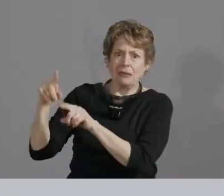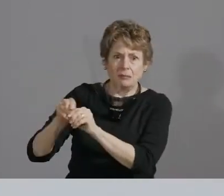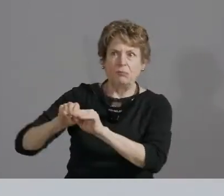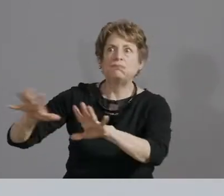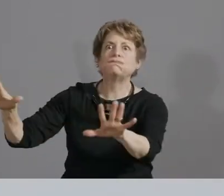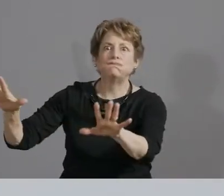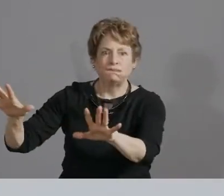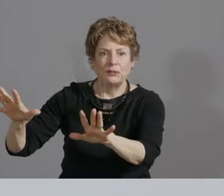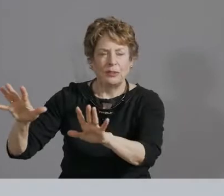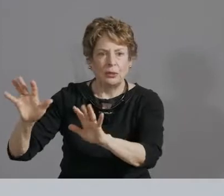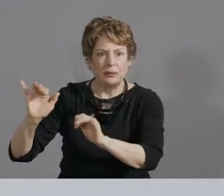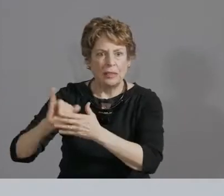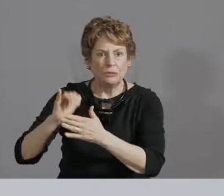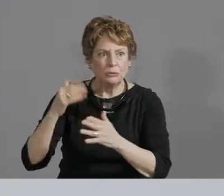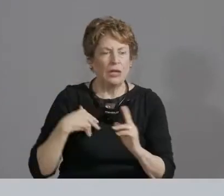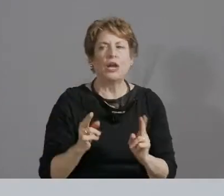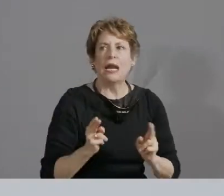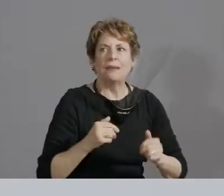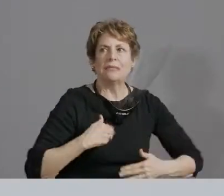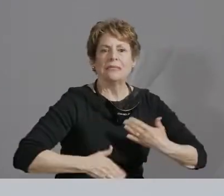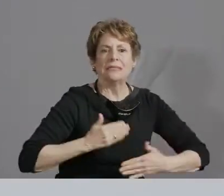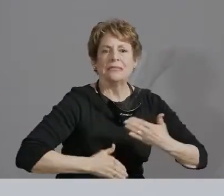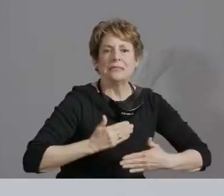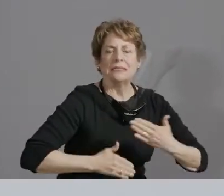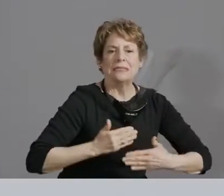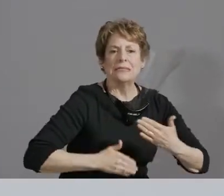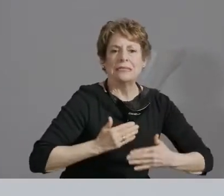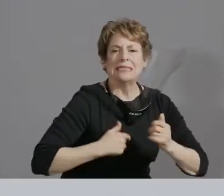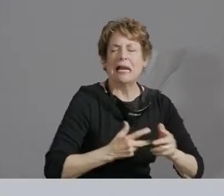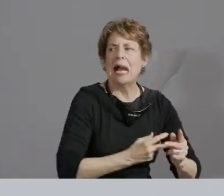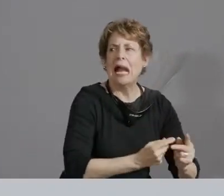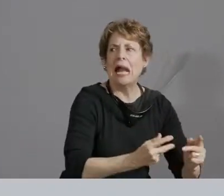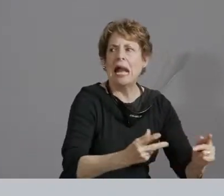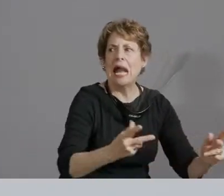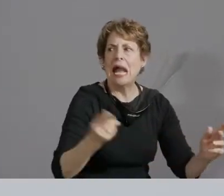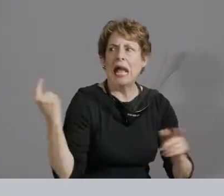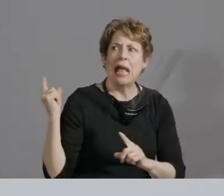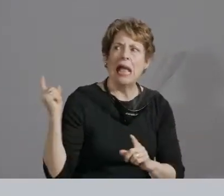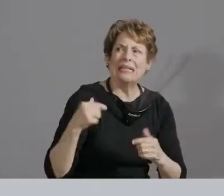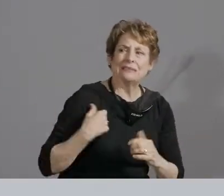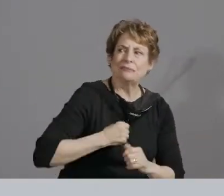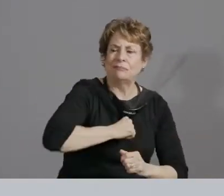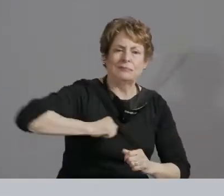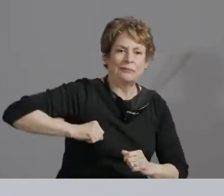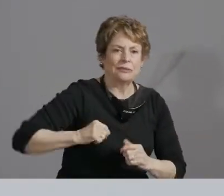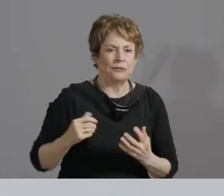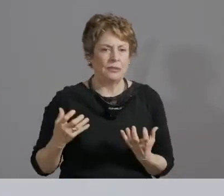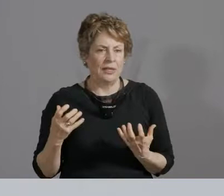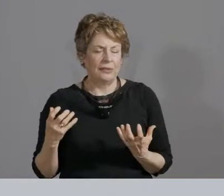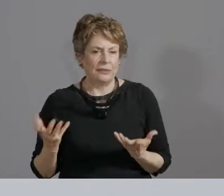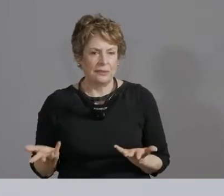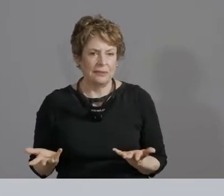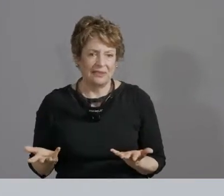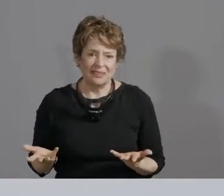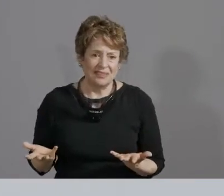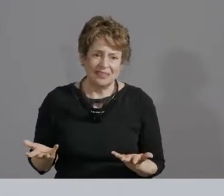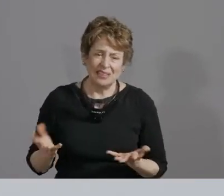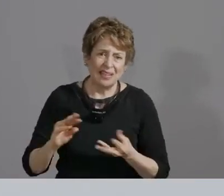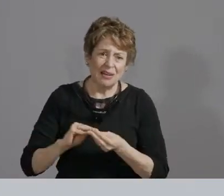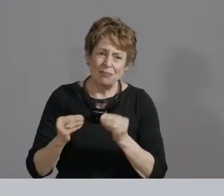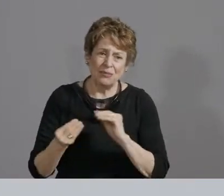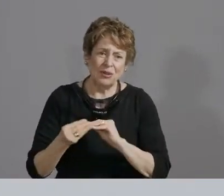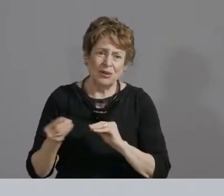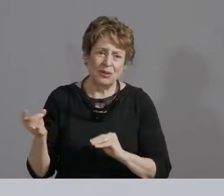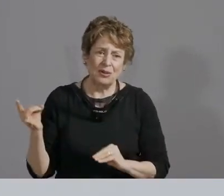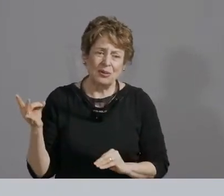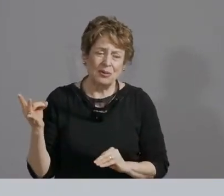as possible. It's just going to depend. Right now, our metrics are trending in the right direction. So our community